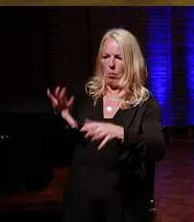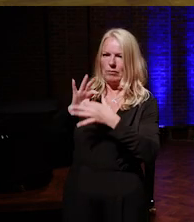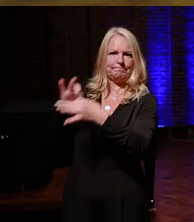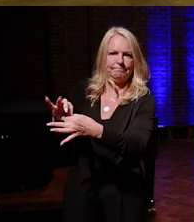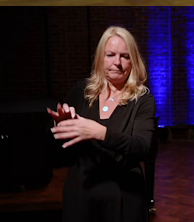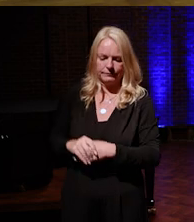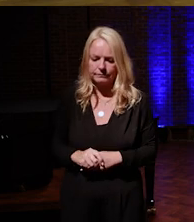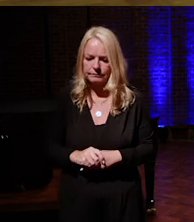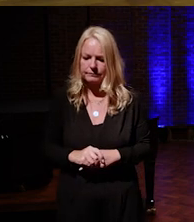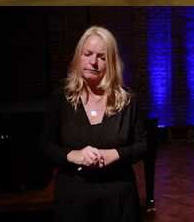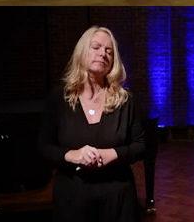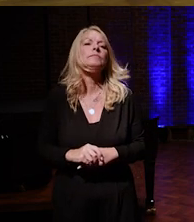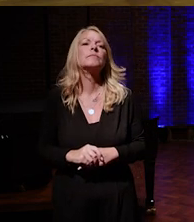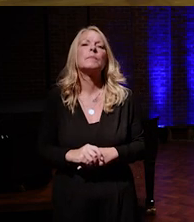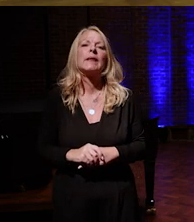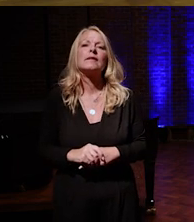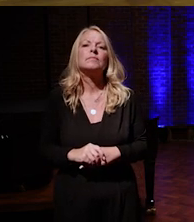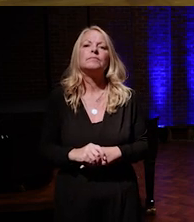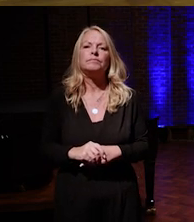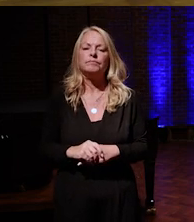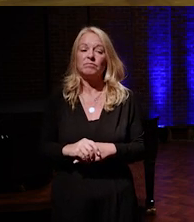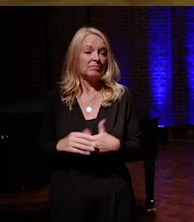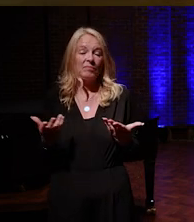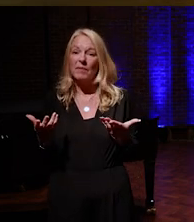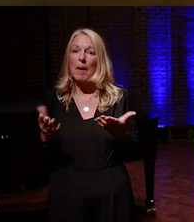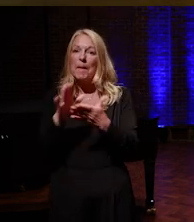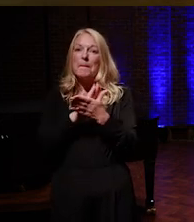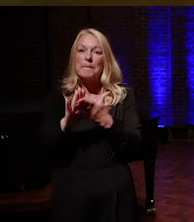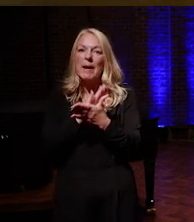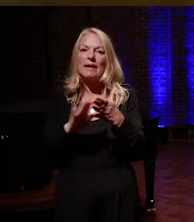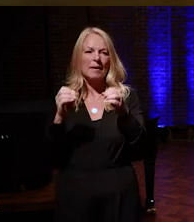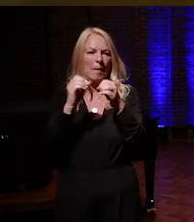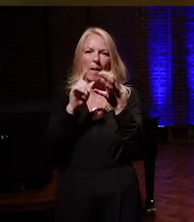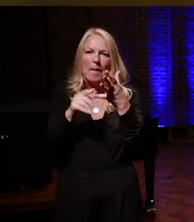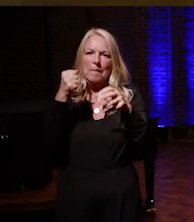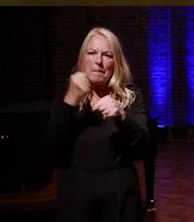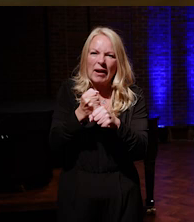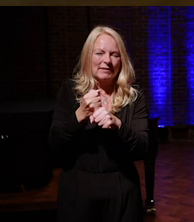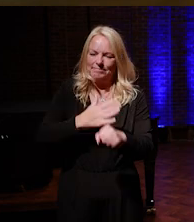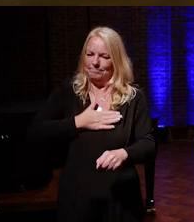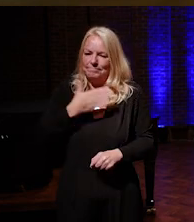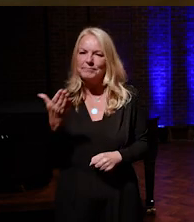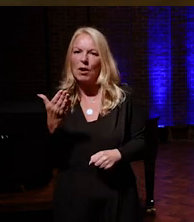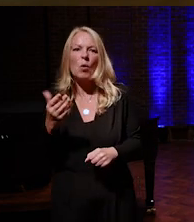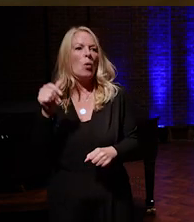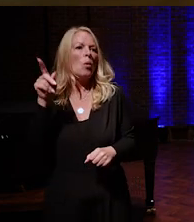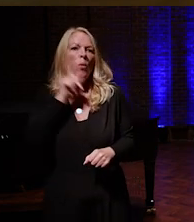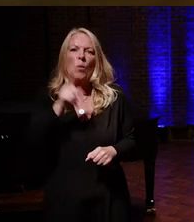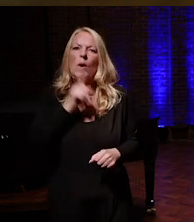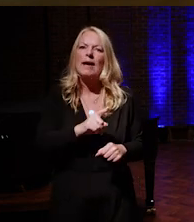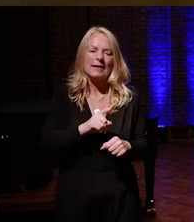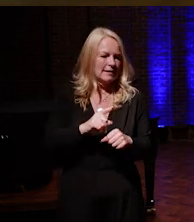And the implication of this is that we just don't care about bugs. We're always stocking up on bug spray or ant killer for our lawns.